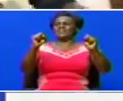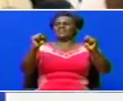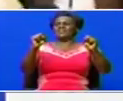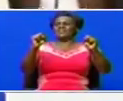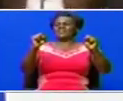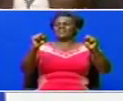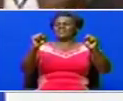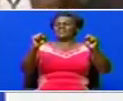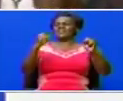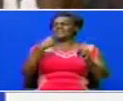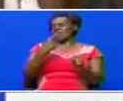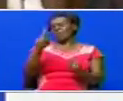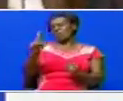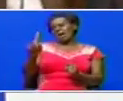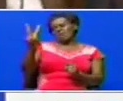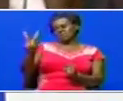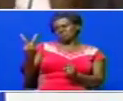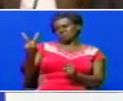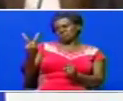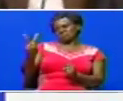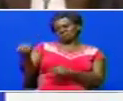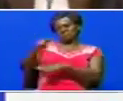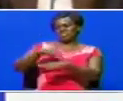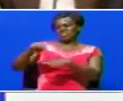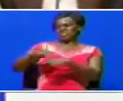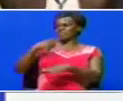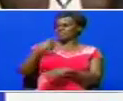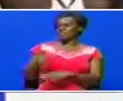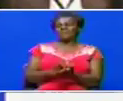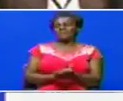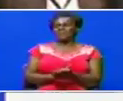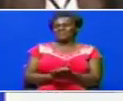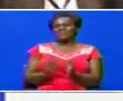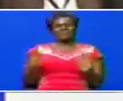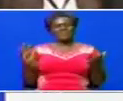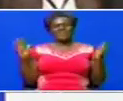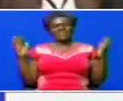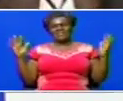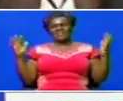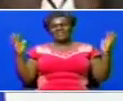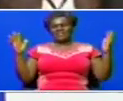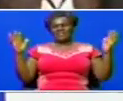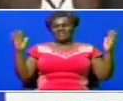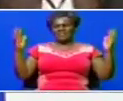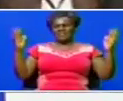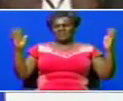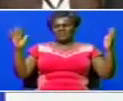to say one or two things to the nation. Thank you. Asante sana.